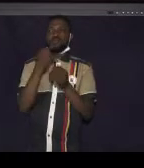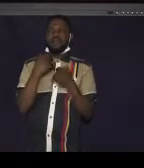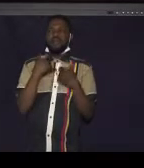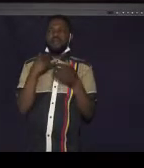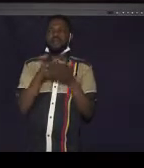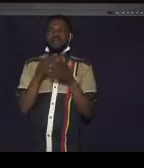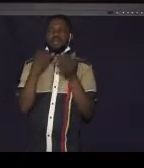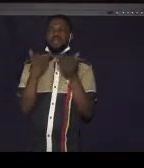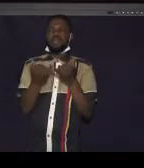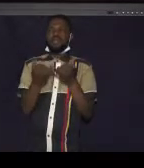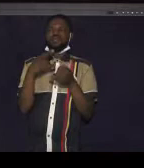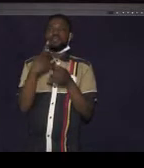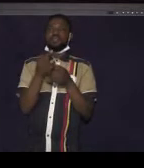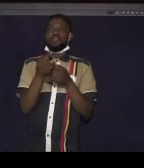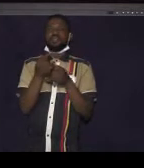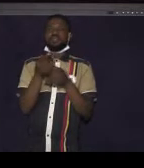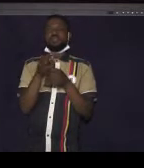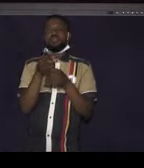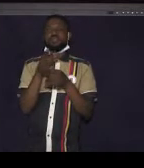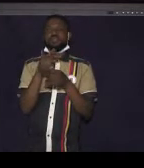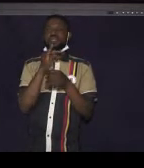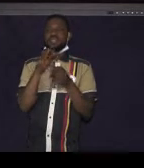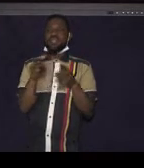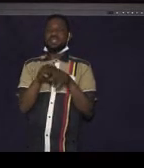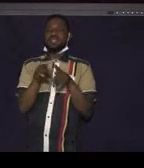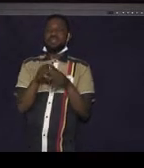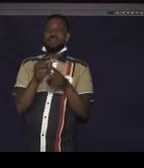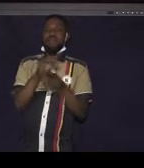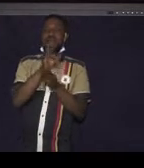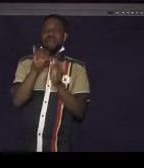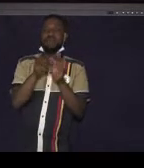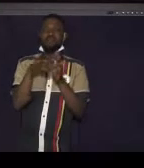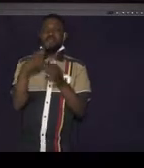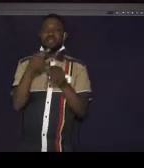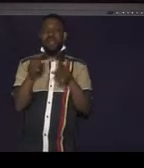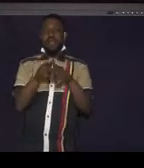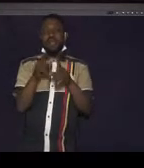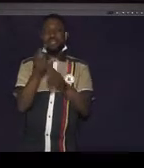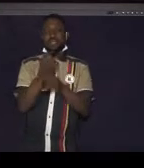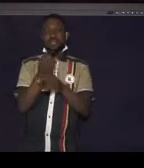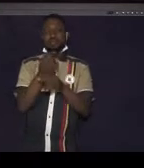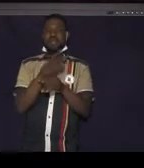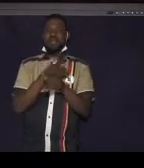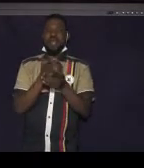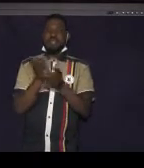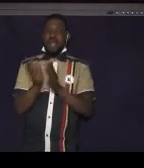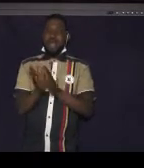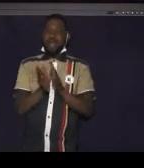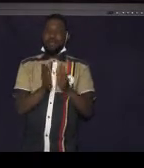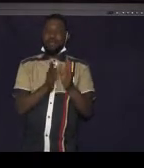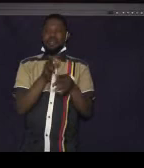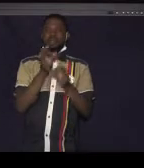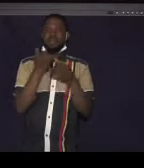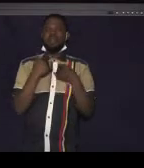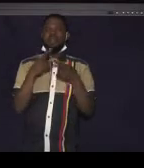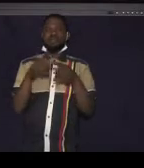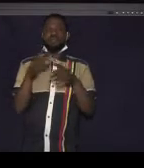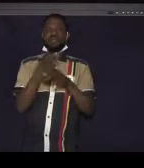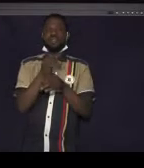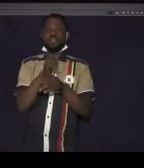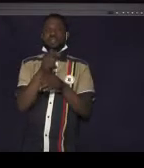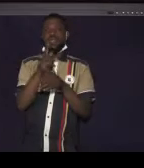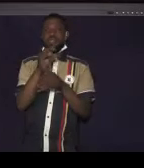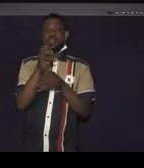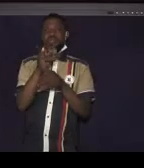it. Now, this trick is basically the same. Identify the like terms and rearrange. If you have to take a term over